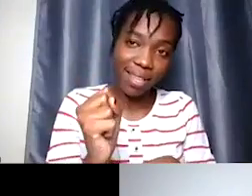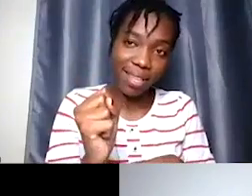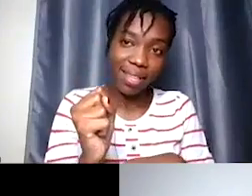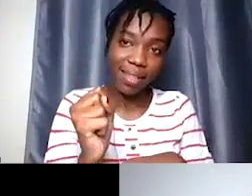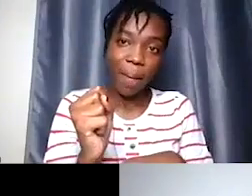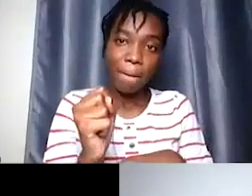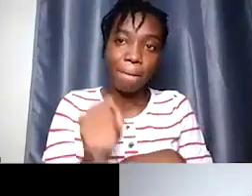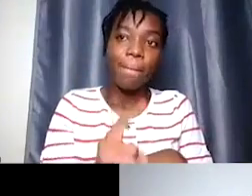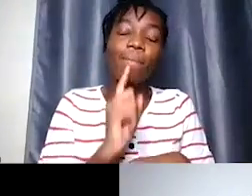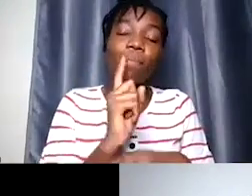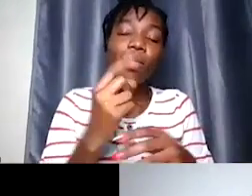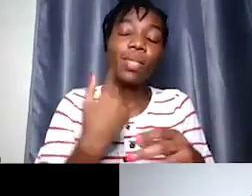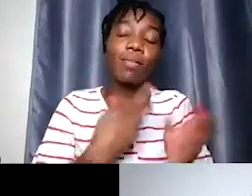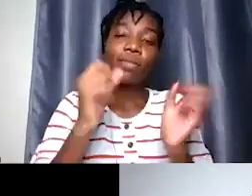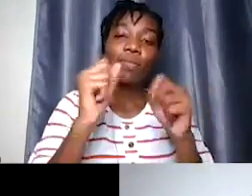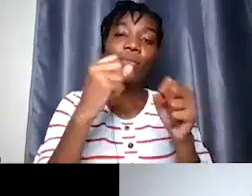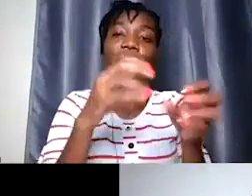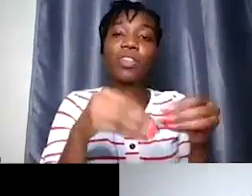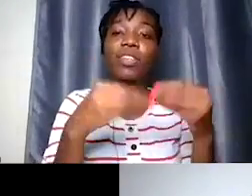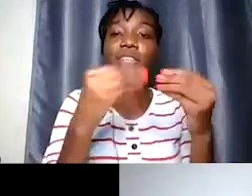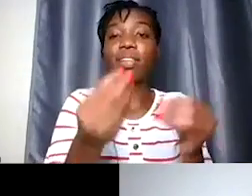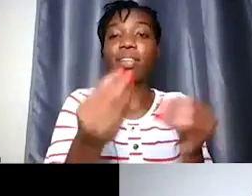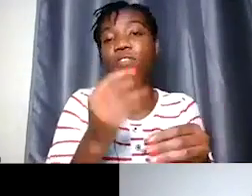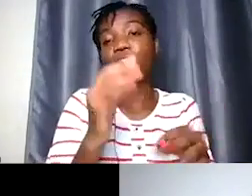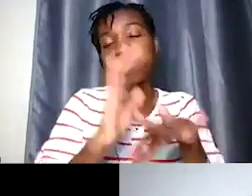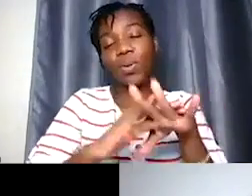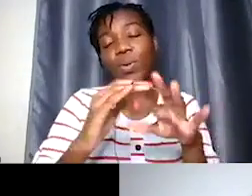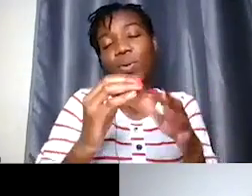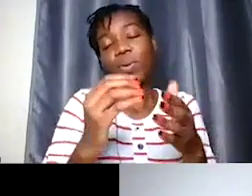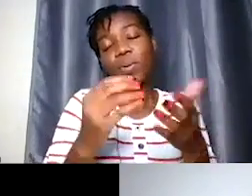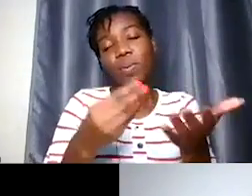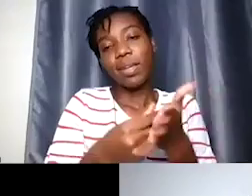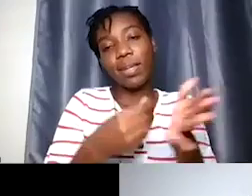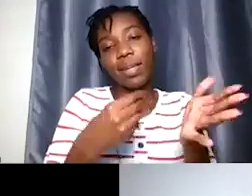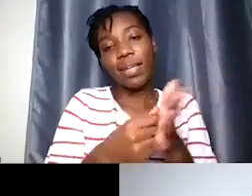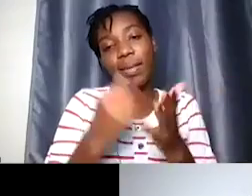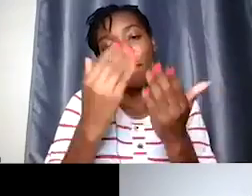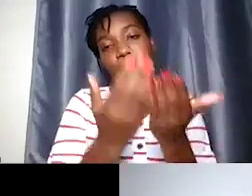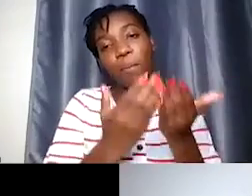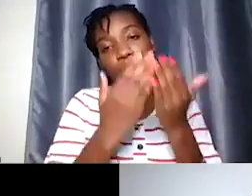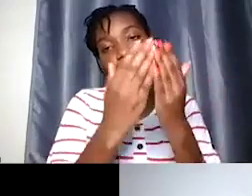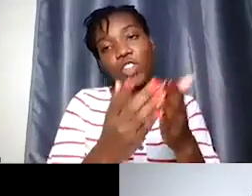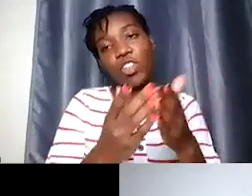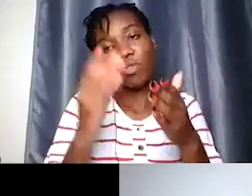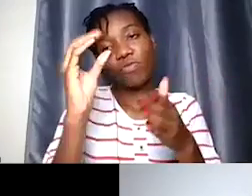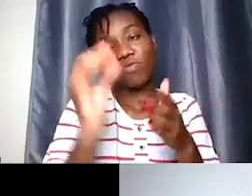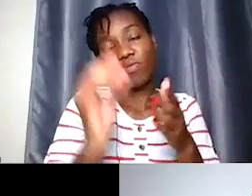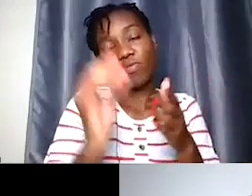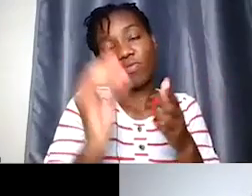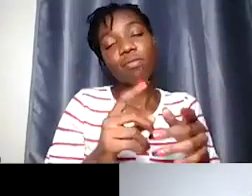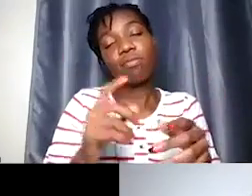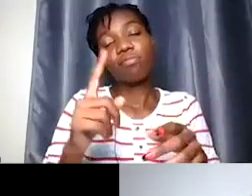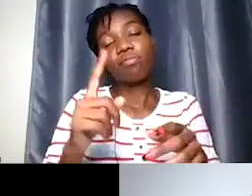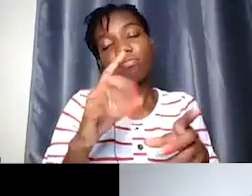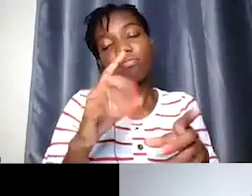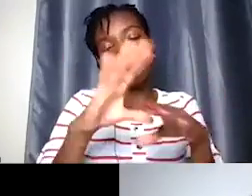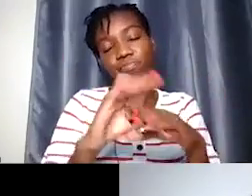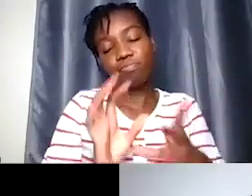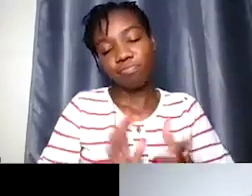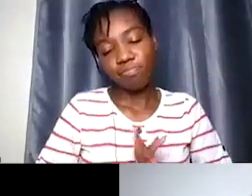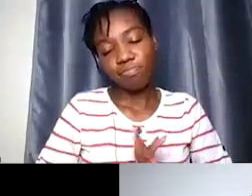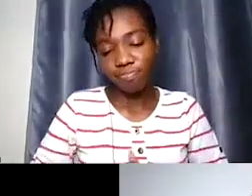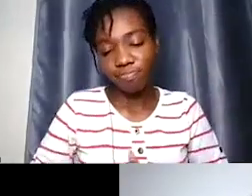be able to give you at a very, very good price, promotional discount. So get in touch. Thank you. All